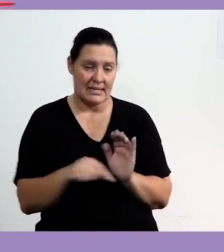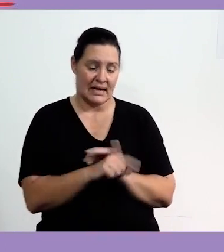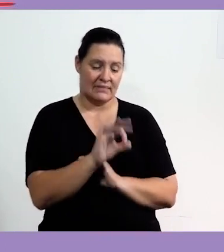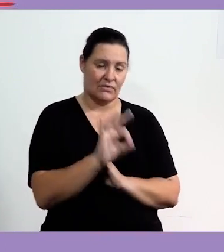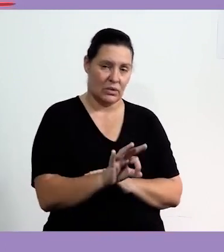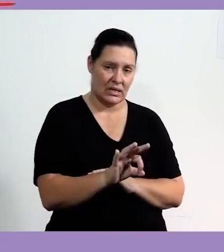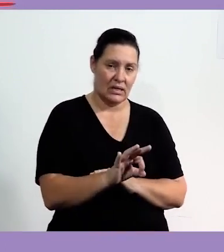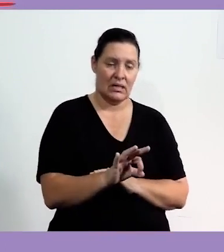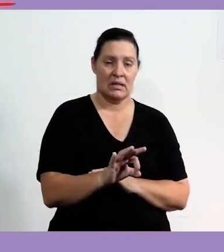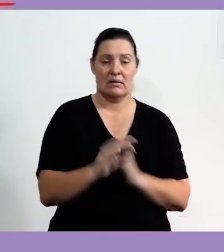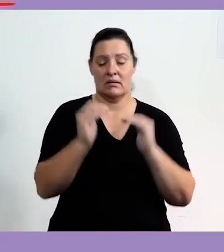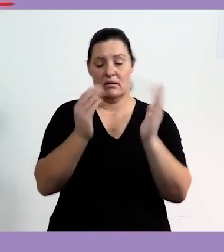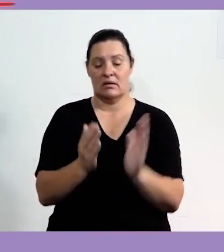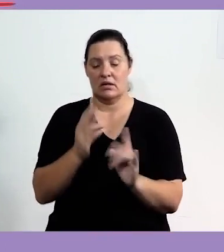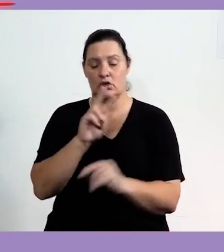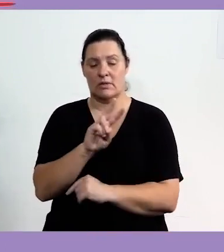say negative 3.